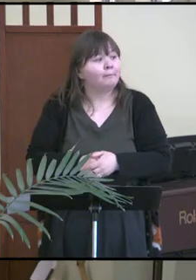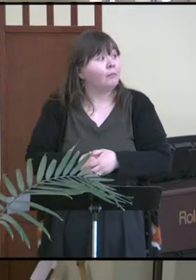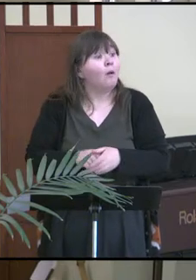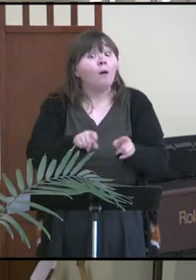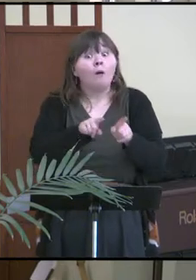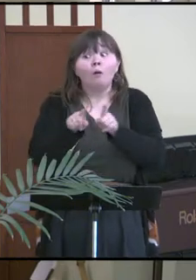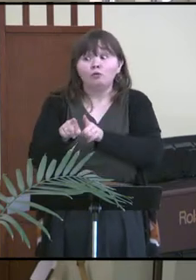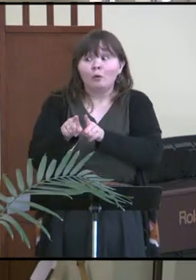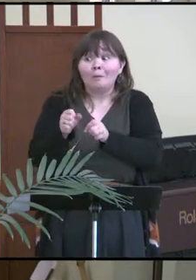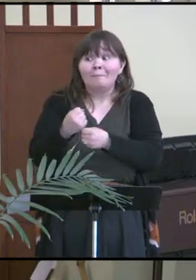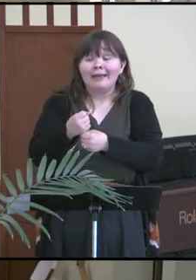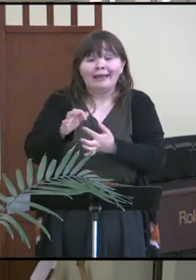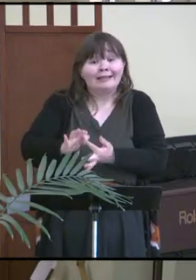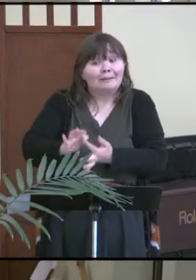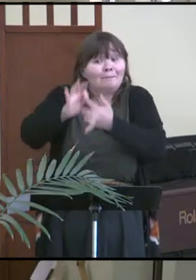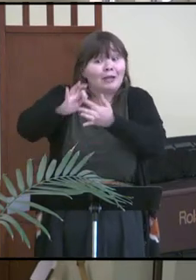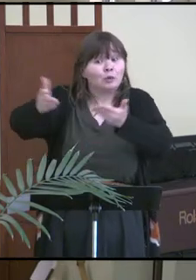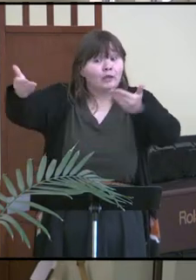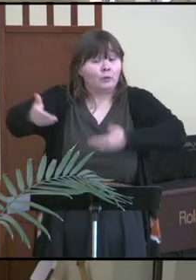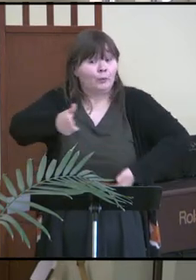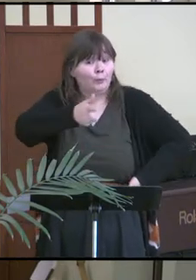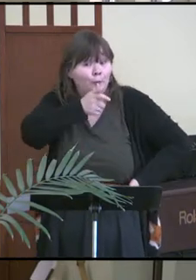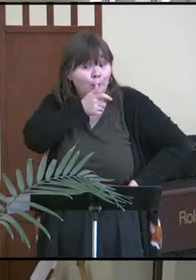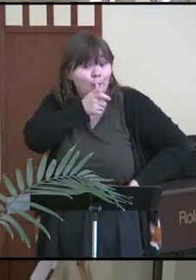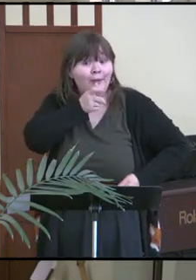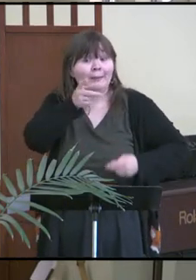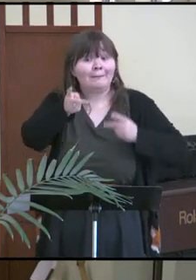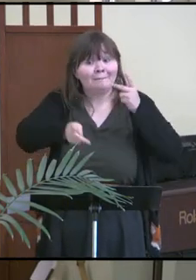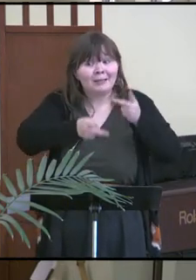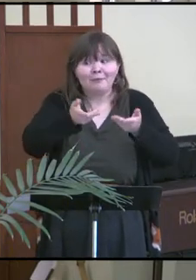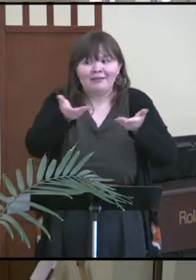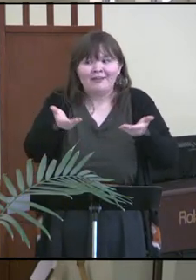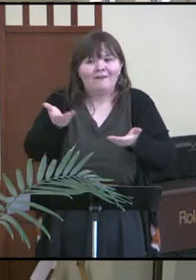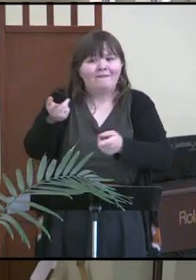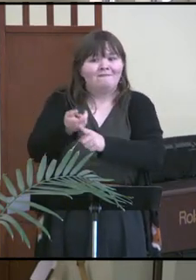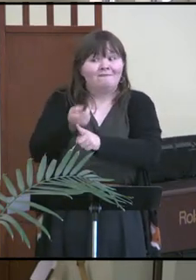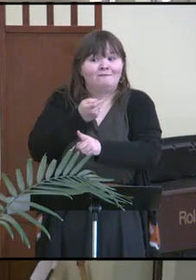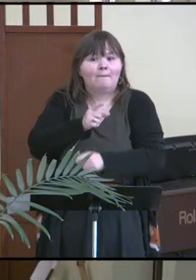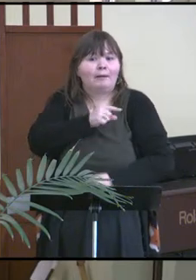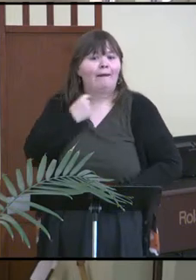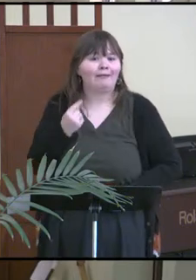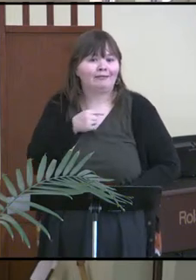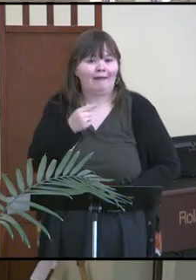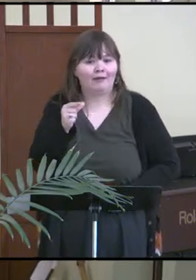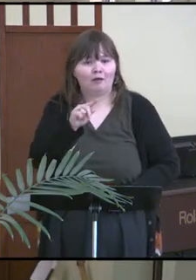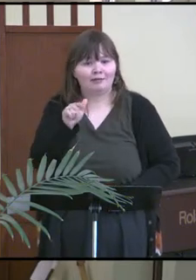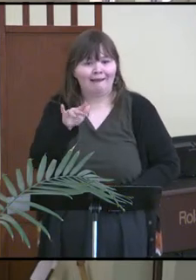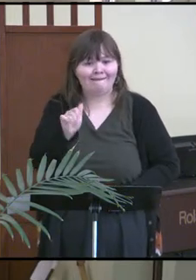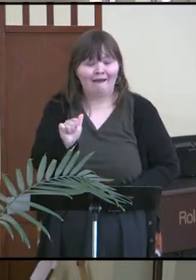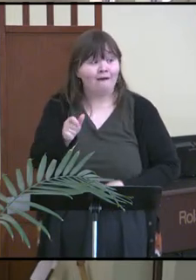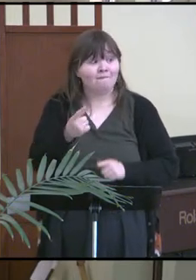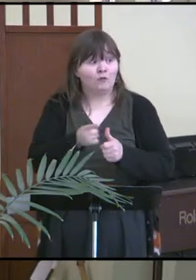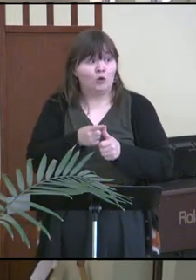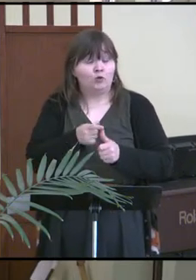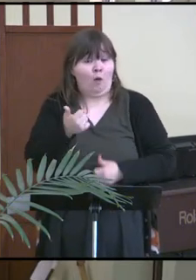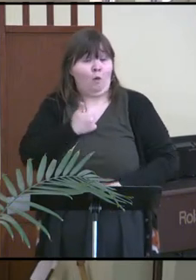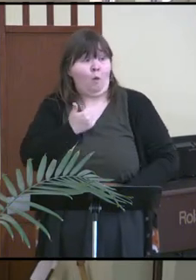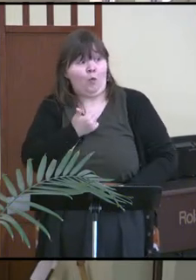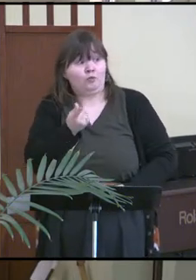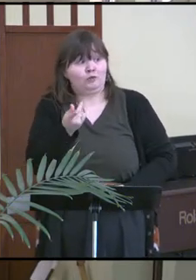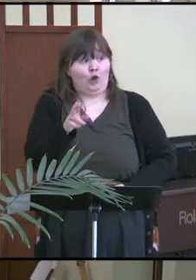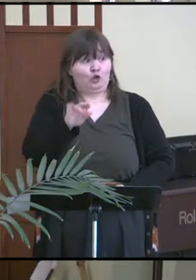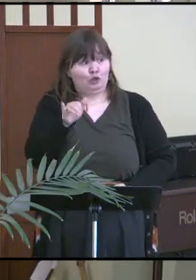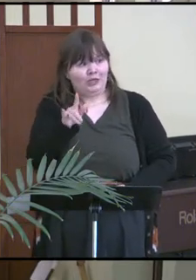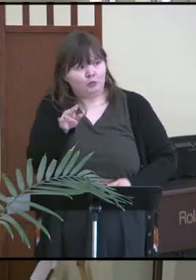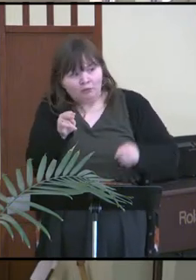also want to make a special introduction of all the folks that are here from Gonzaga. So first we have our own Dr. Jadrian Tarver. I'm not sure where